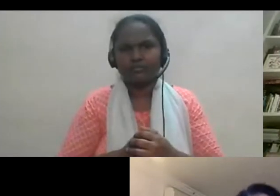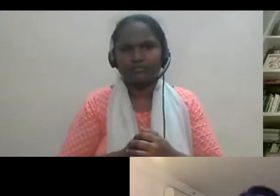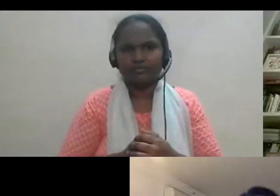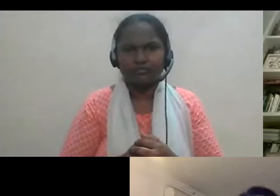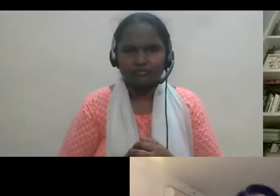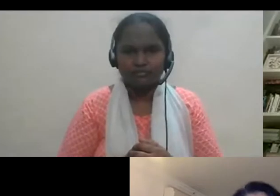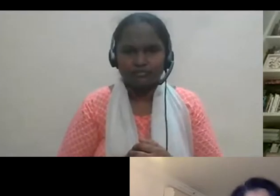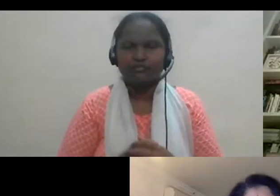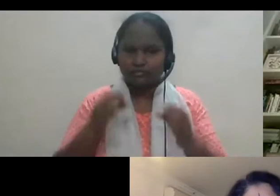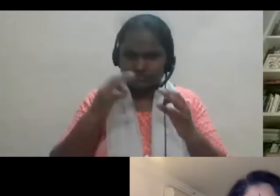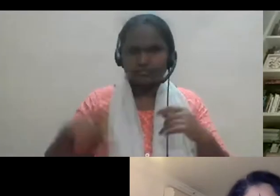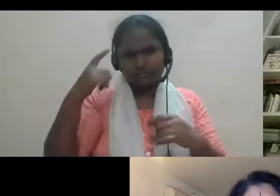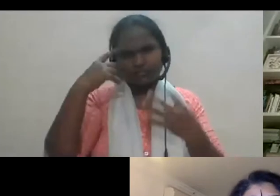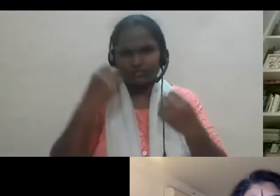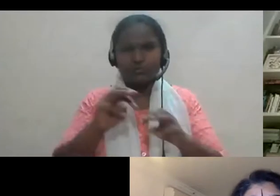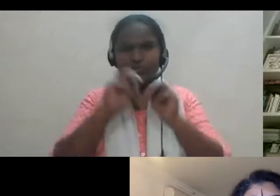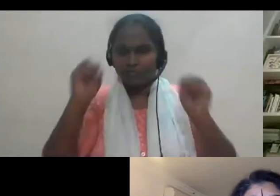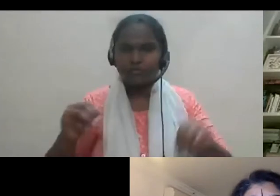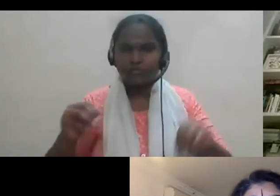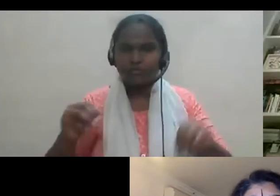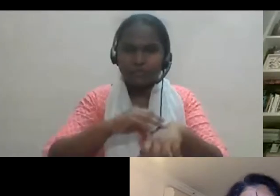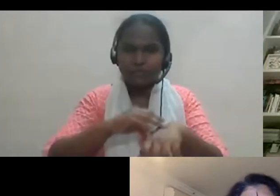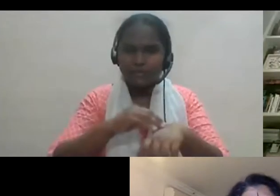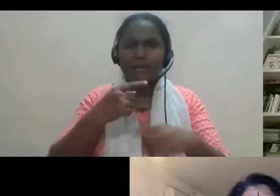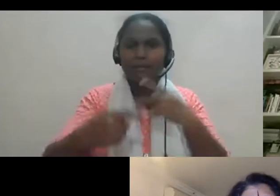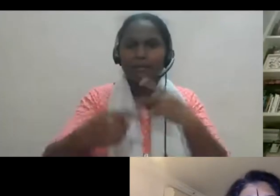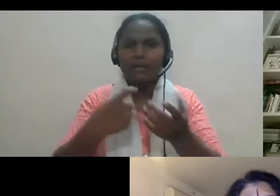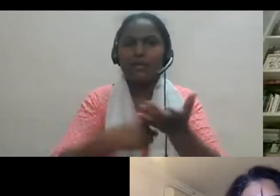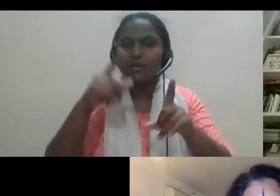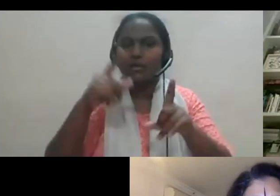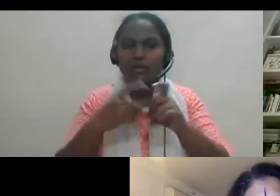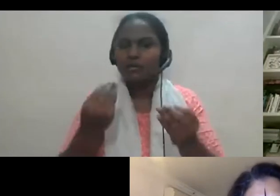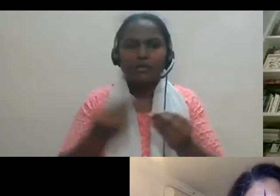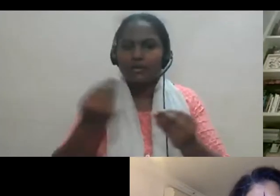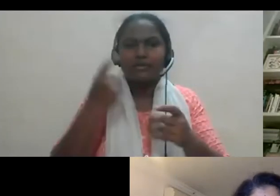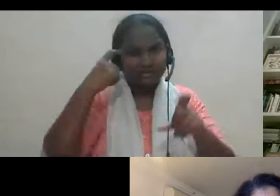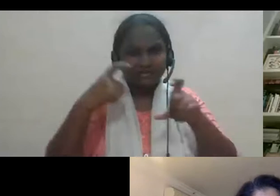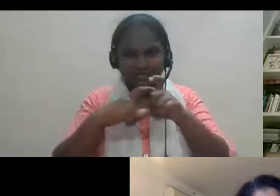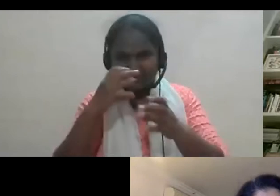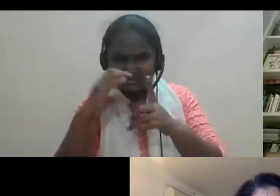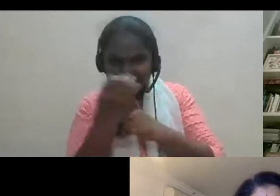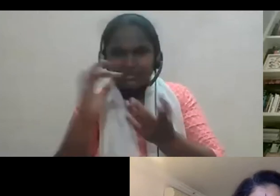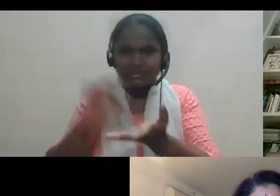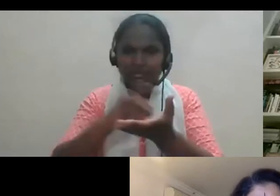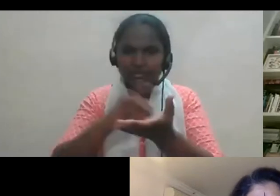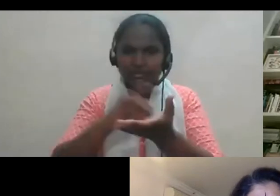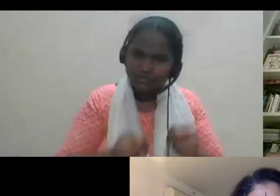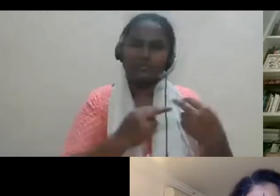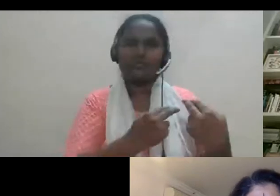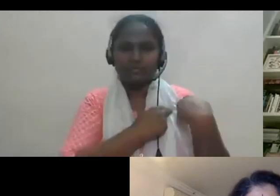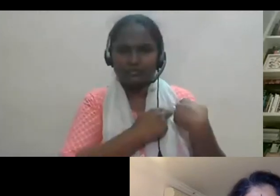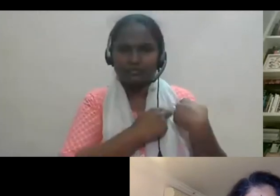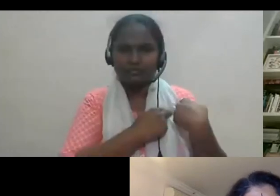Yeah, exactly. Today, I think museums are being called to play a role beyond just cultural spaces. You know, they need to be responsive